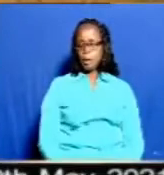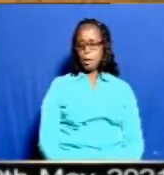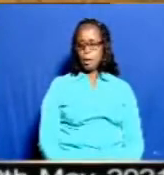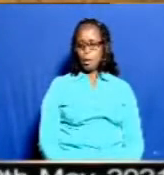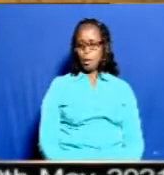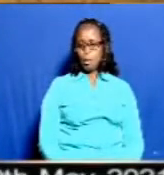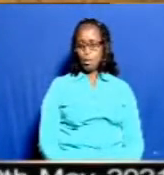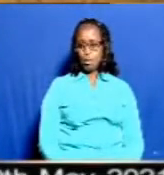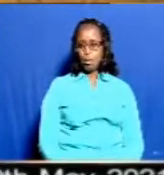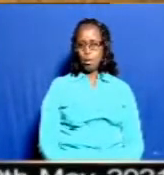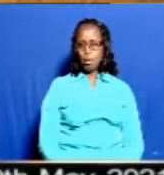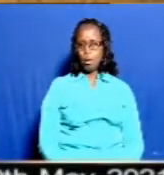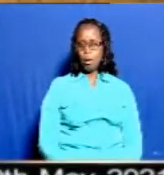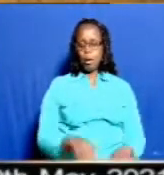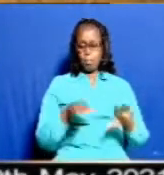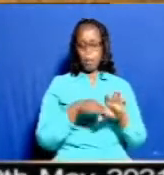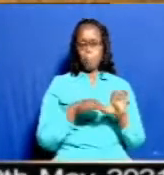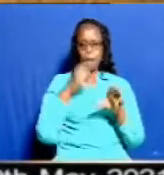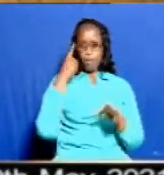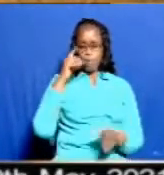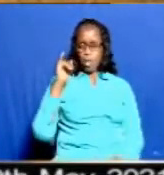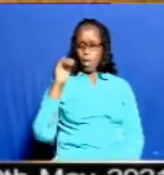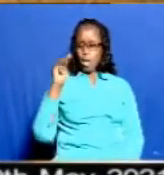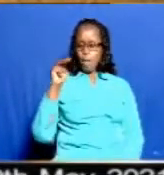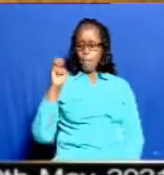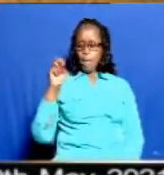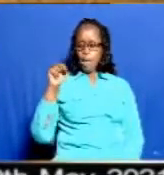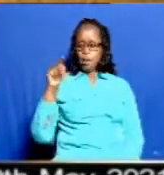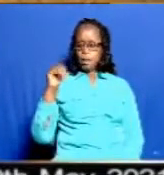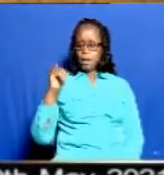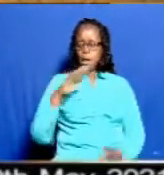Member for Imenti Central, Honorable Kerema.